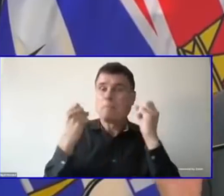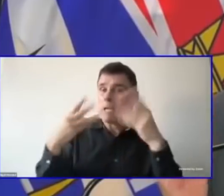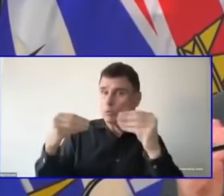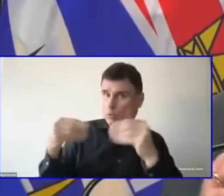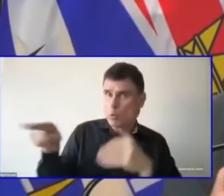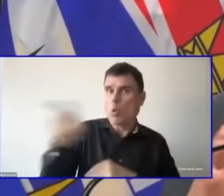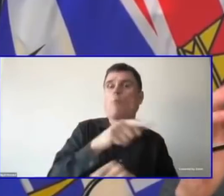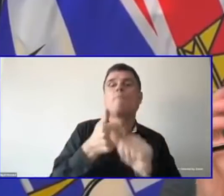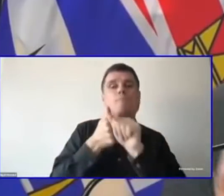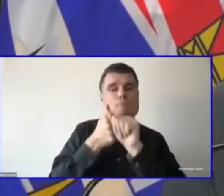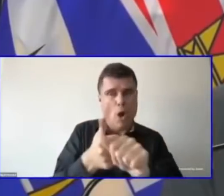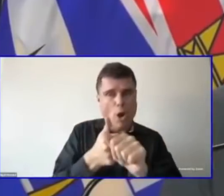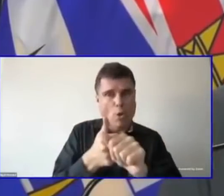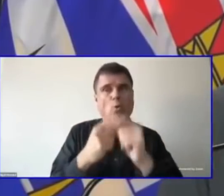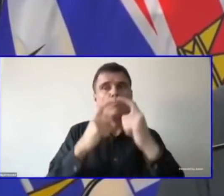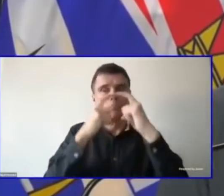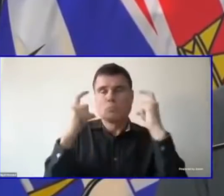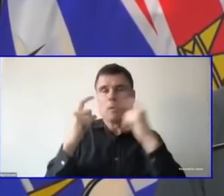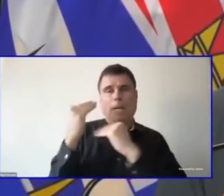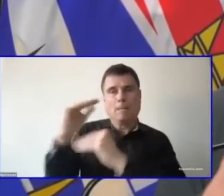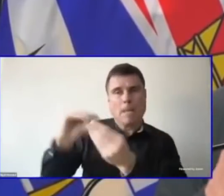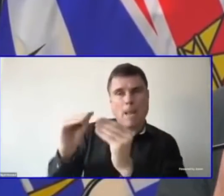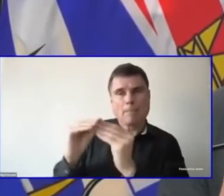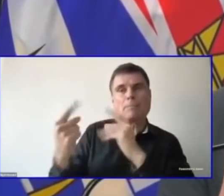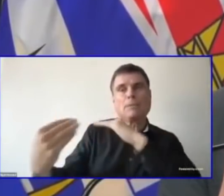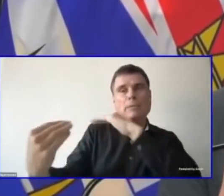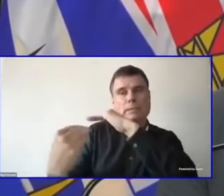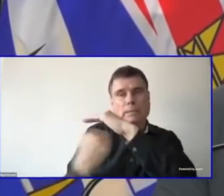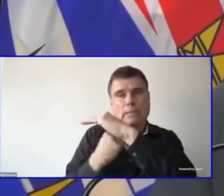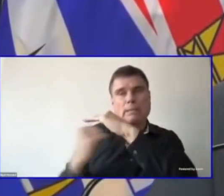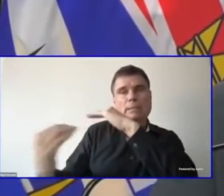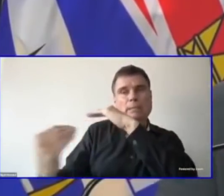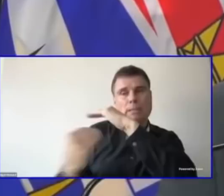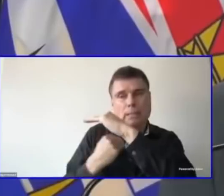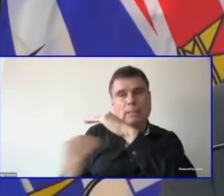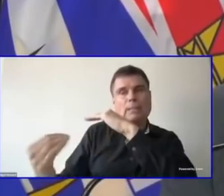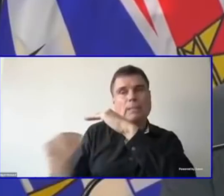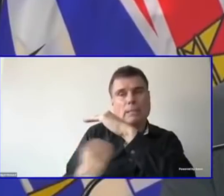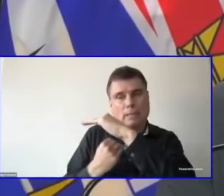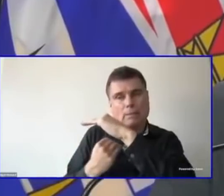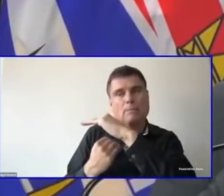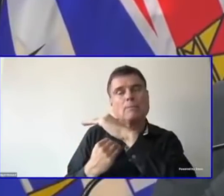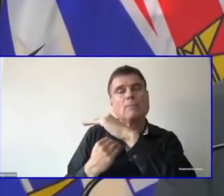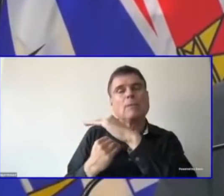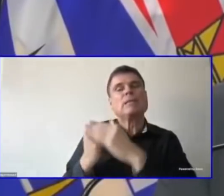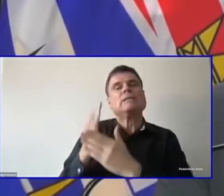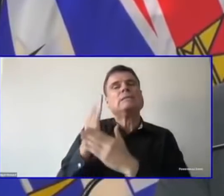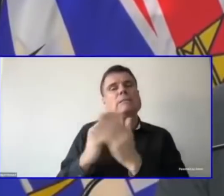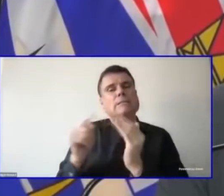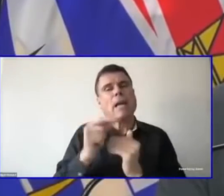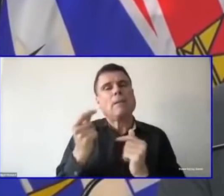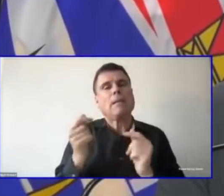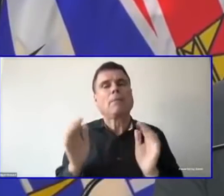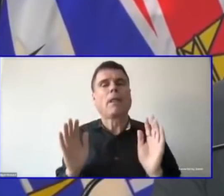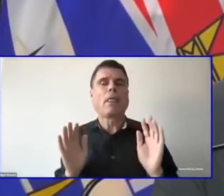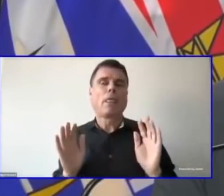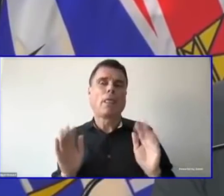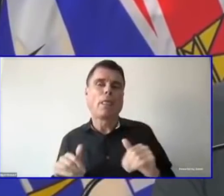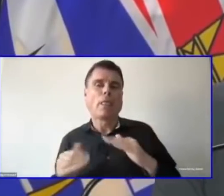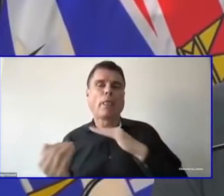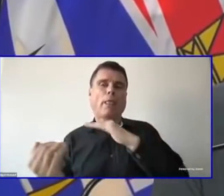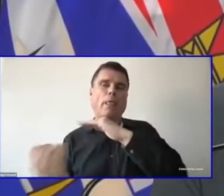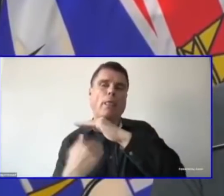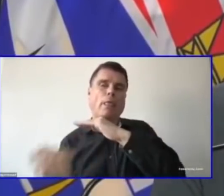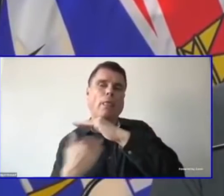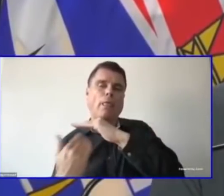at capacity limits, and we know people were pushing that. We've become a little bit complacent as we are making our way through what